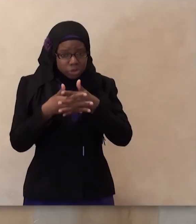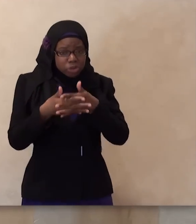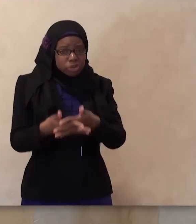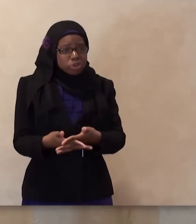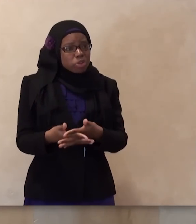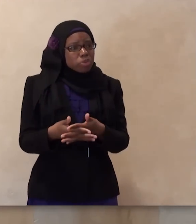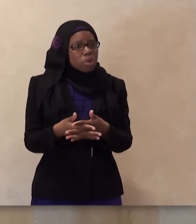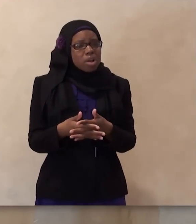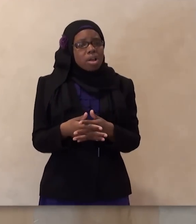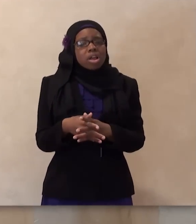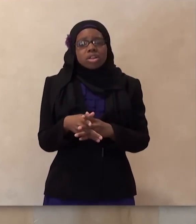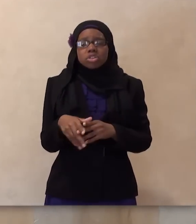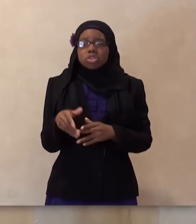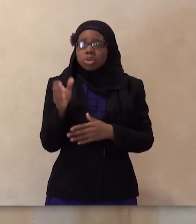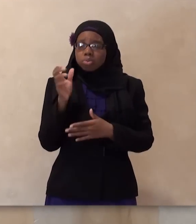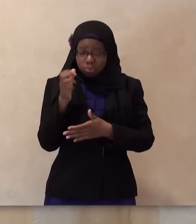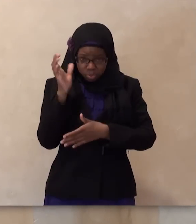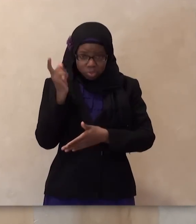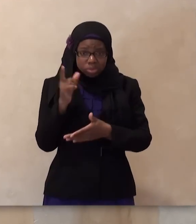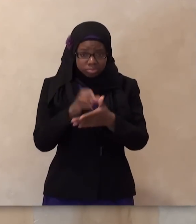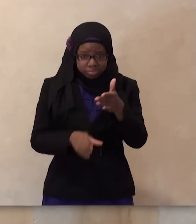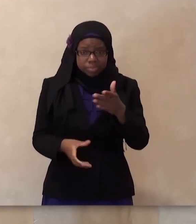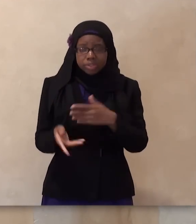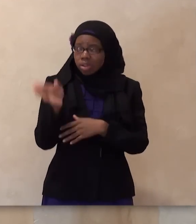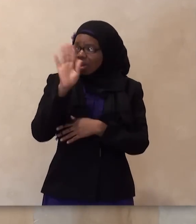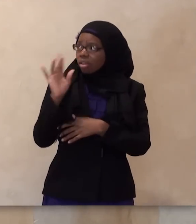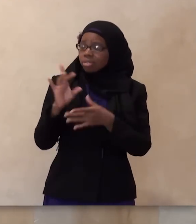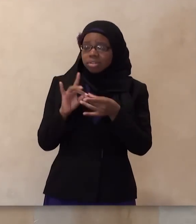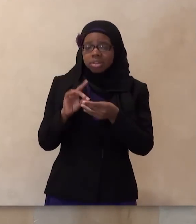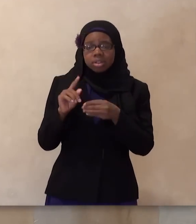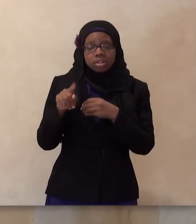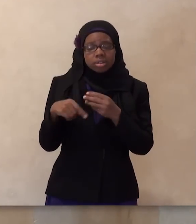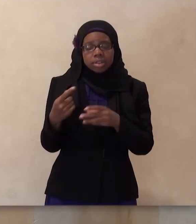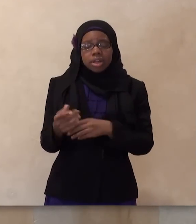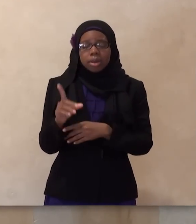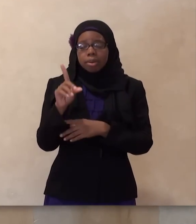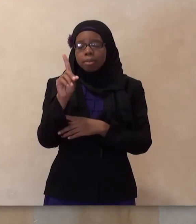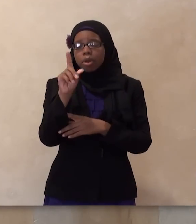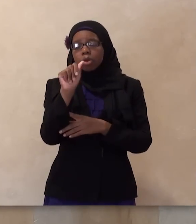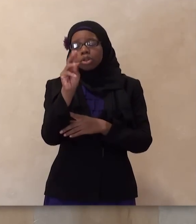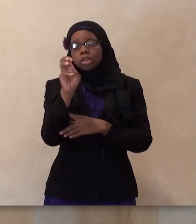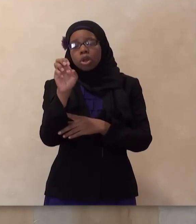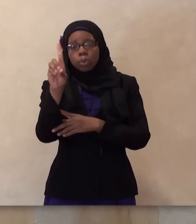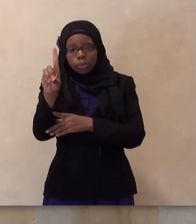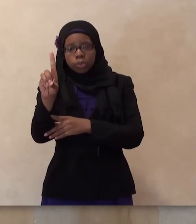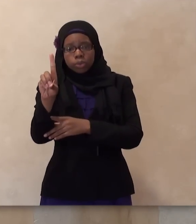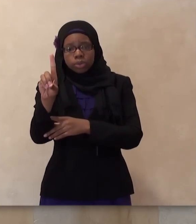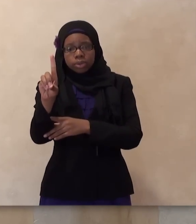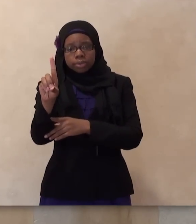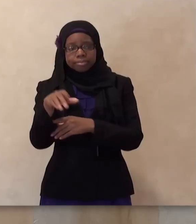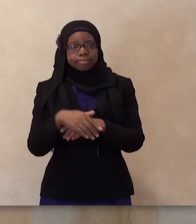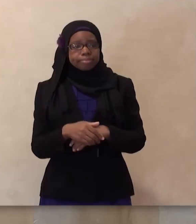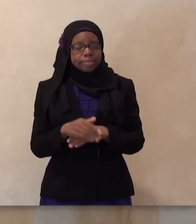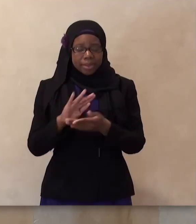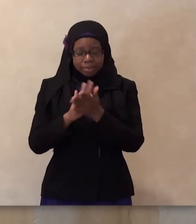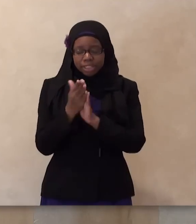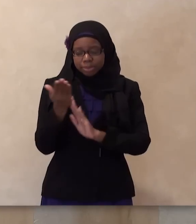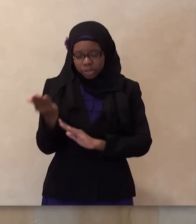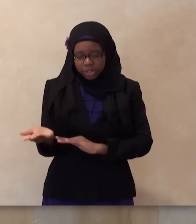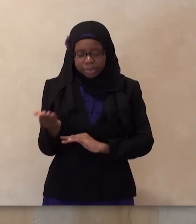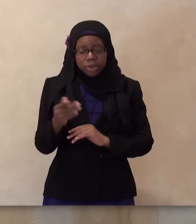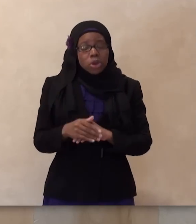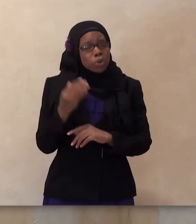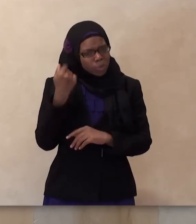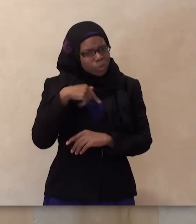Saba, where Allah subhanahu wa ta'ala mentions about Dawood alayhi salatu wa salam. We know that Dawood alayhi salatu wa